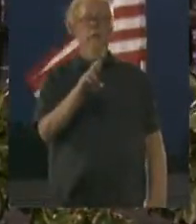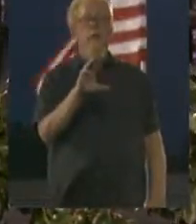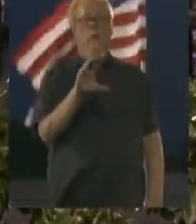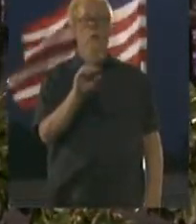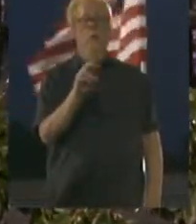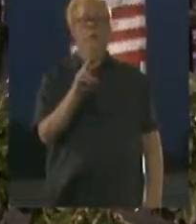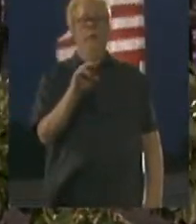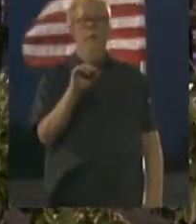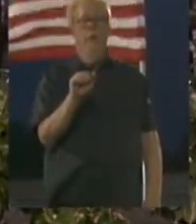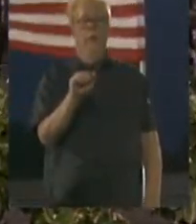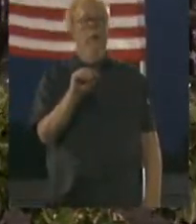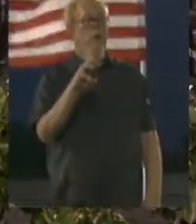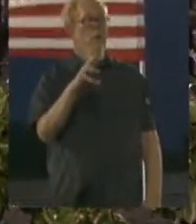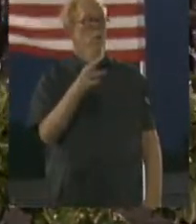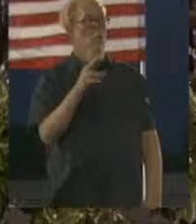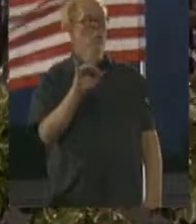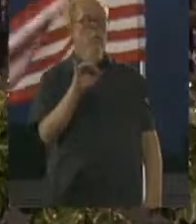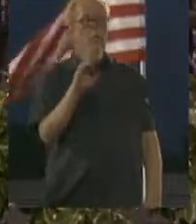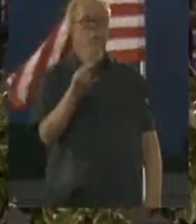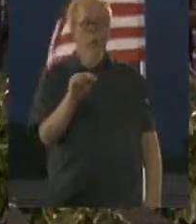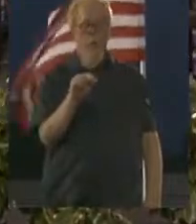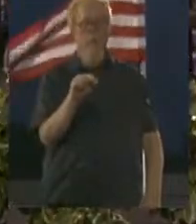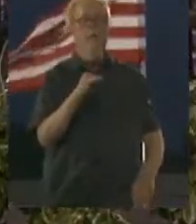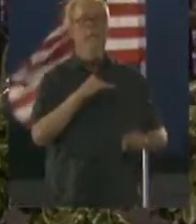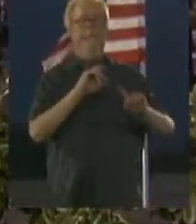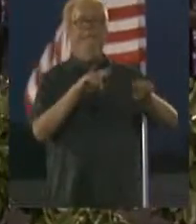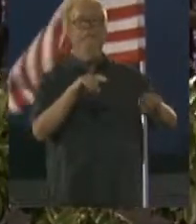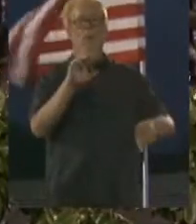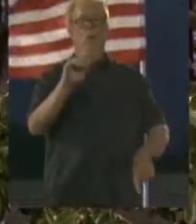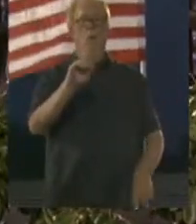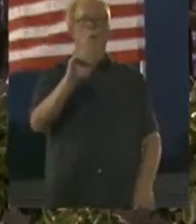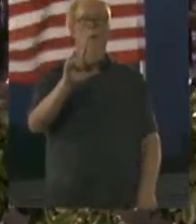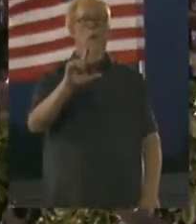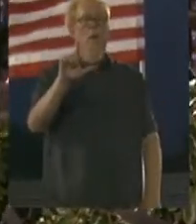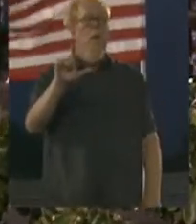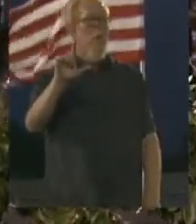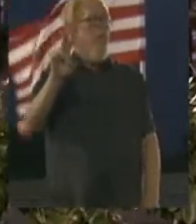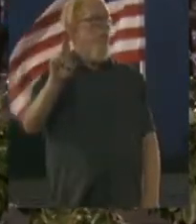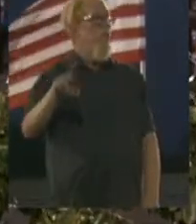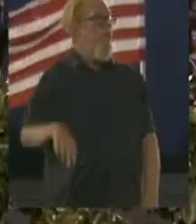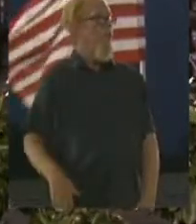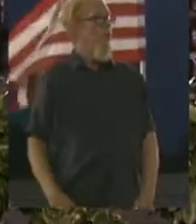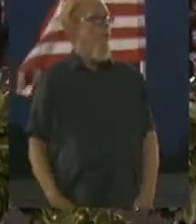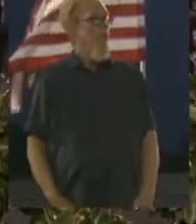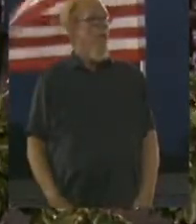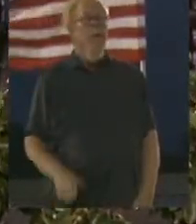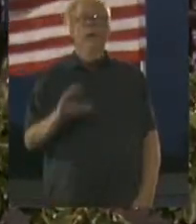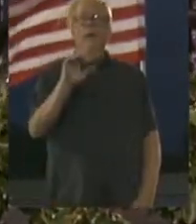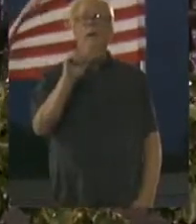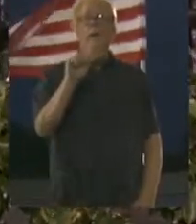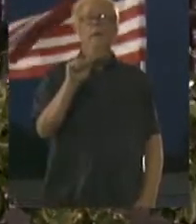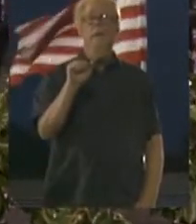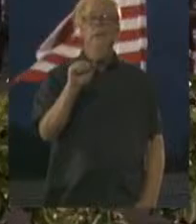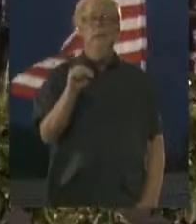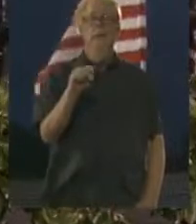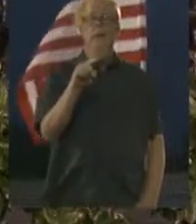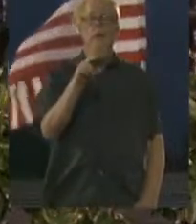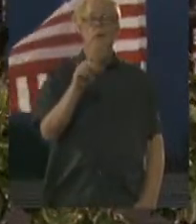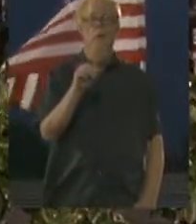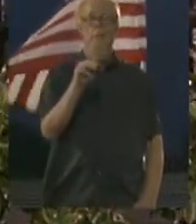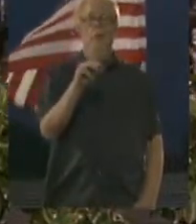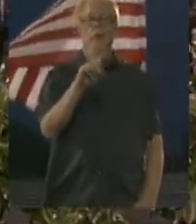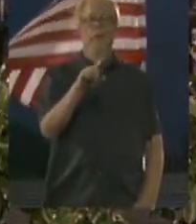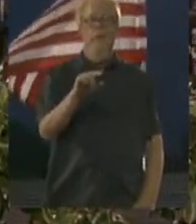Hunter White will be attending Our Lady of the Lake University. Cassandra Elizabeth